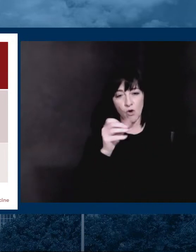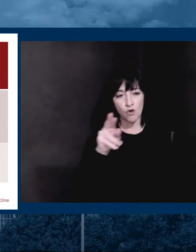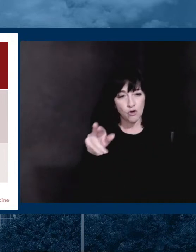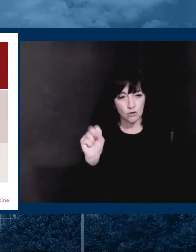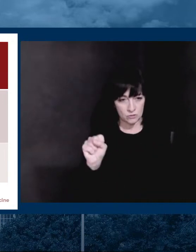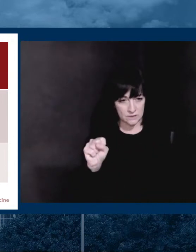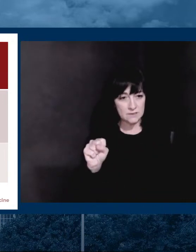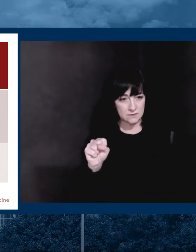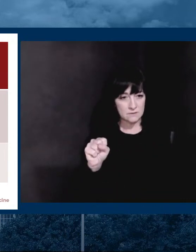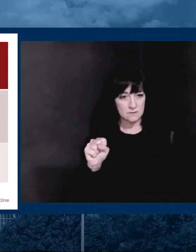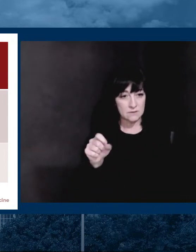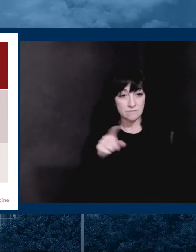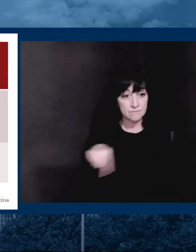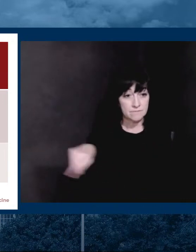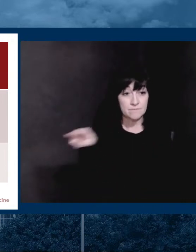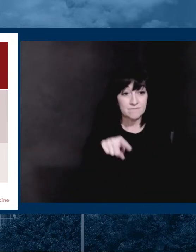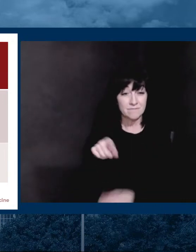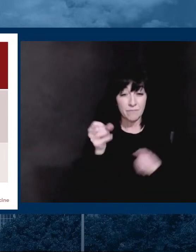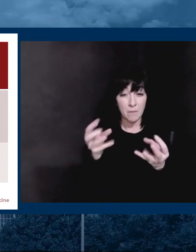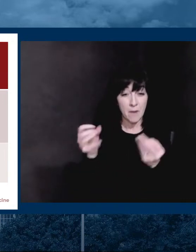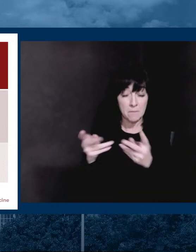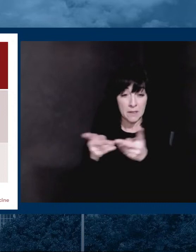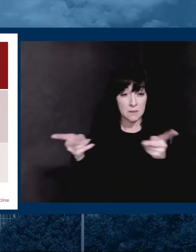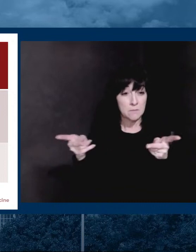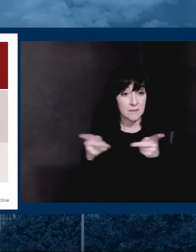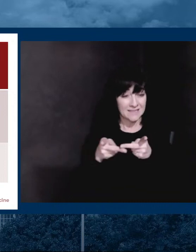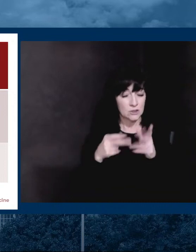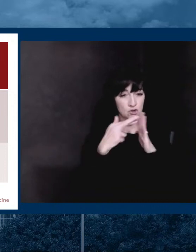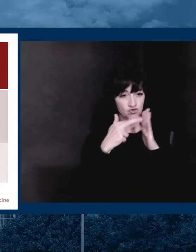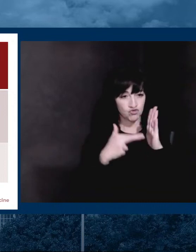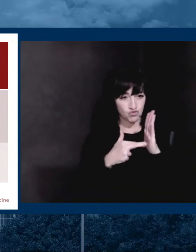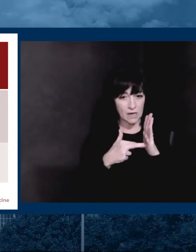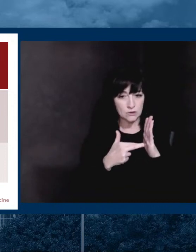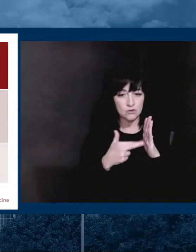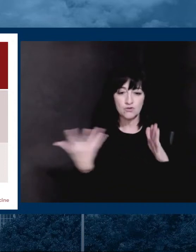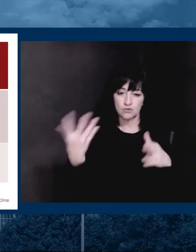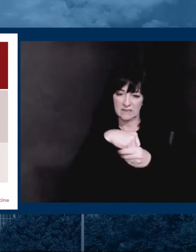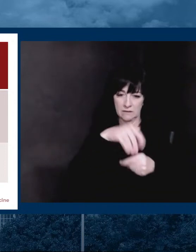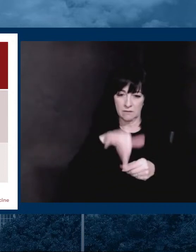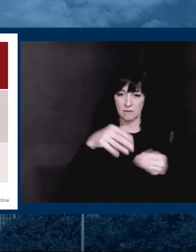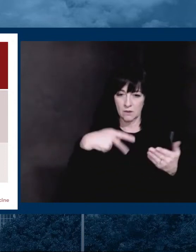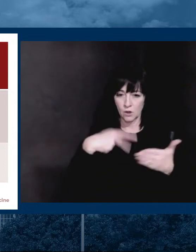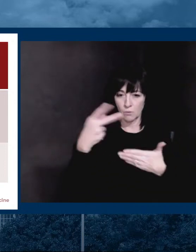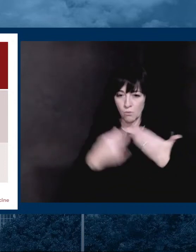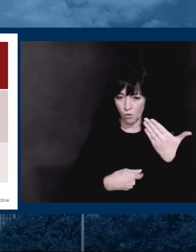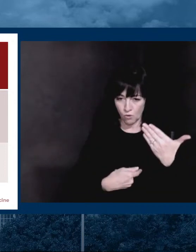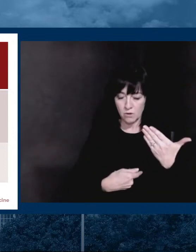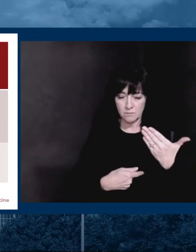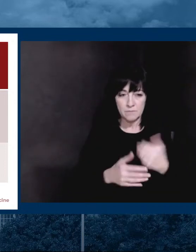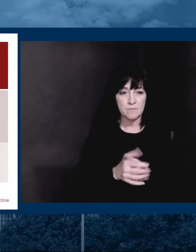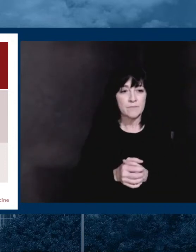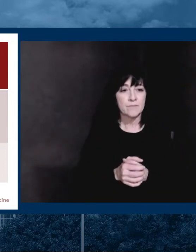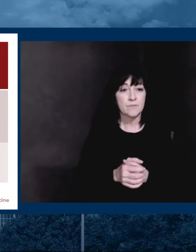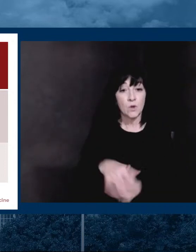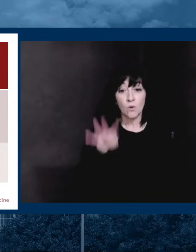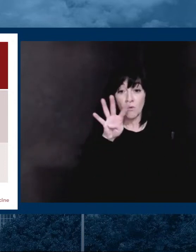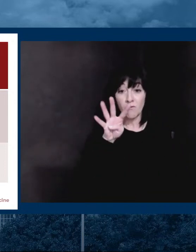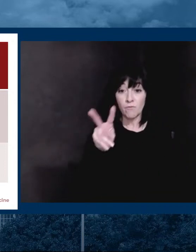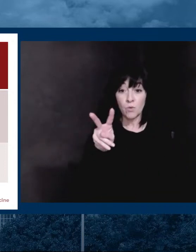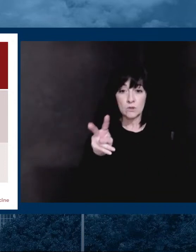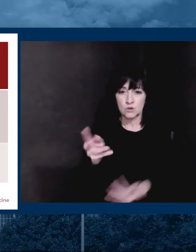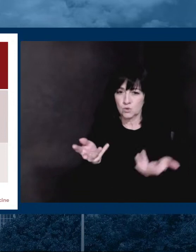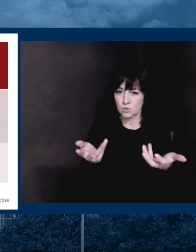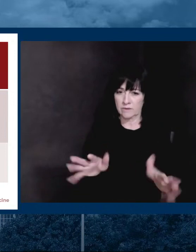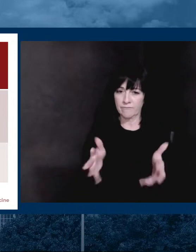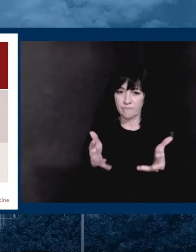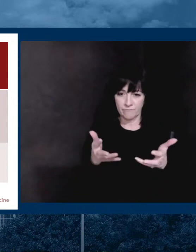long-term care facilities that are registered in this program. And of those, 42 have already received their first